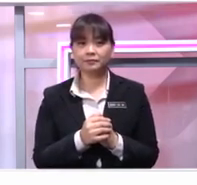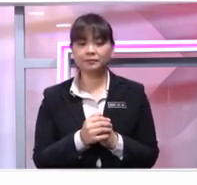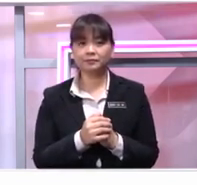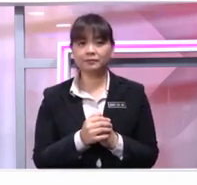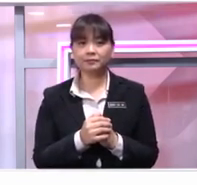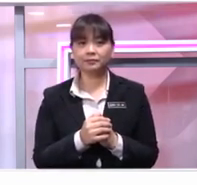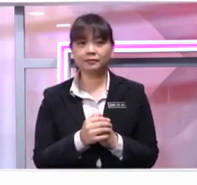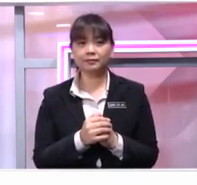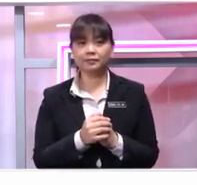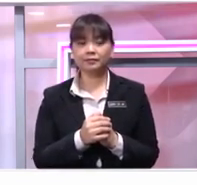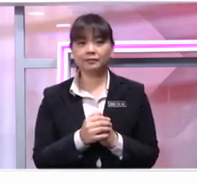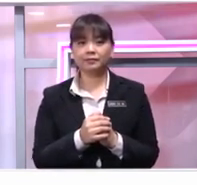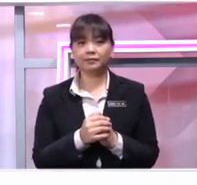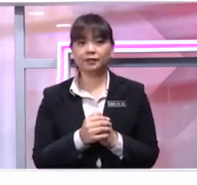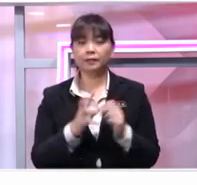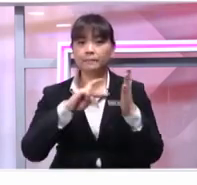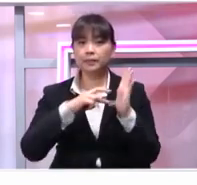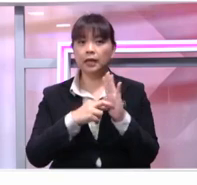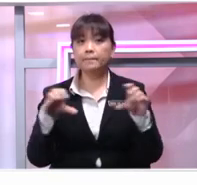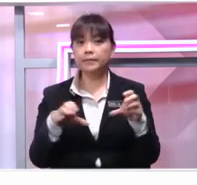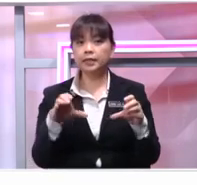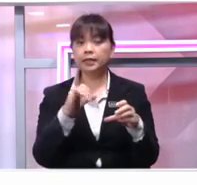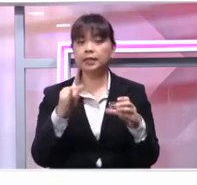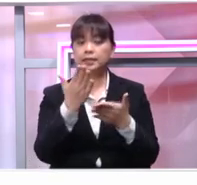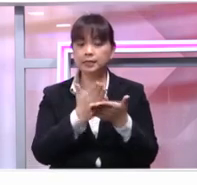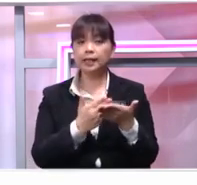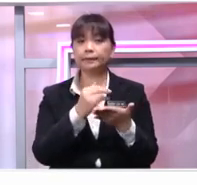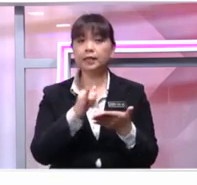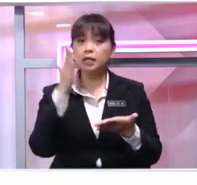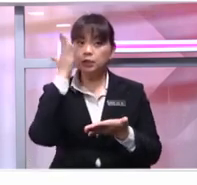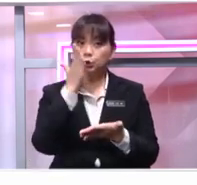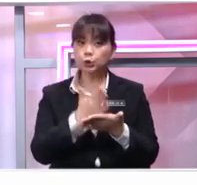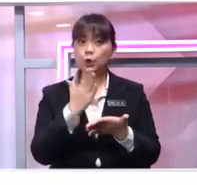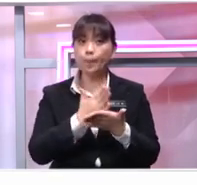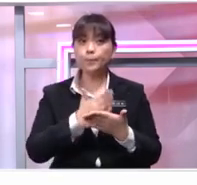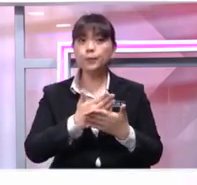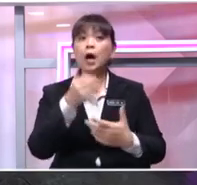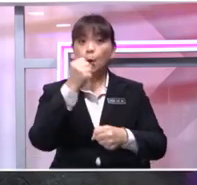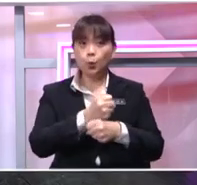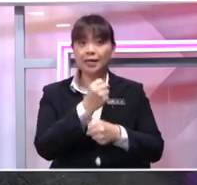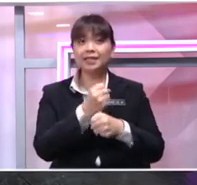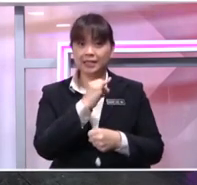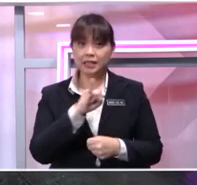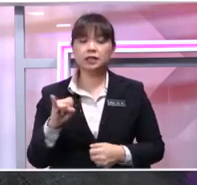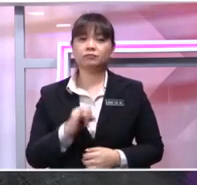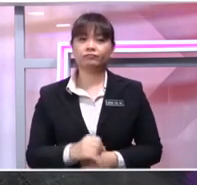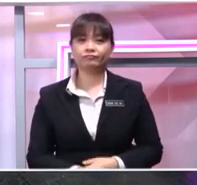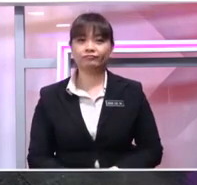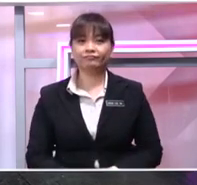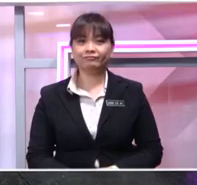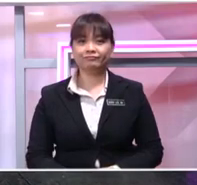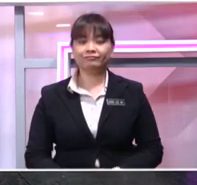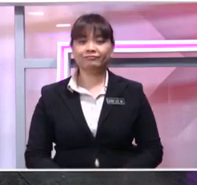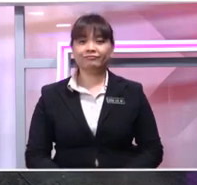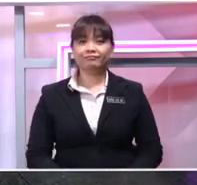Deactivating is making something stop working. Okay, yes. Good. Making something stop working. Okay. Correct. Okay.